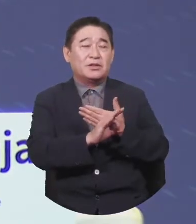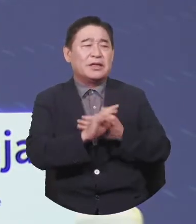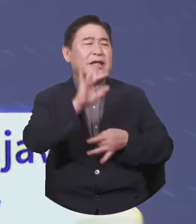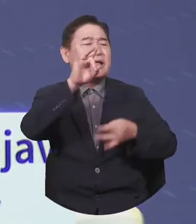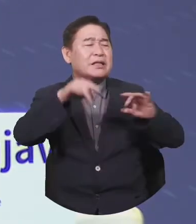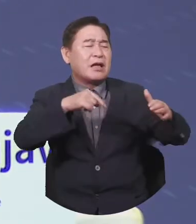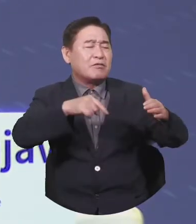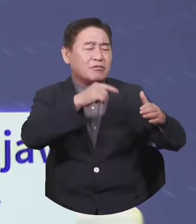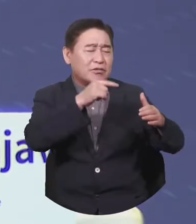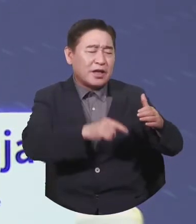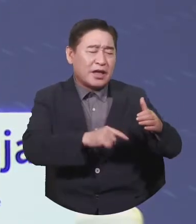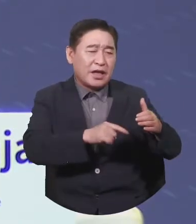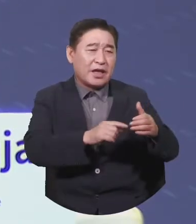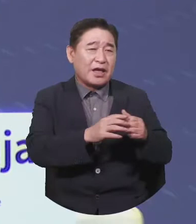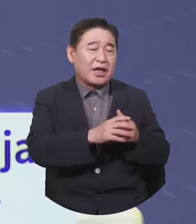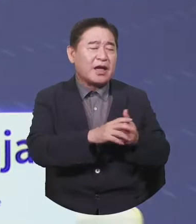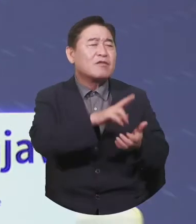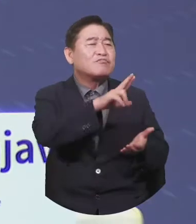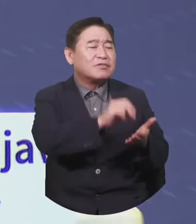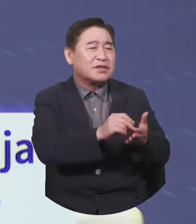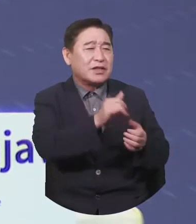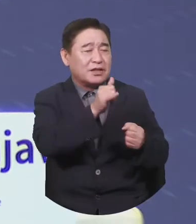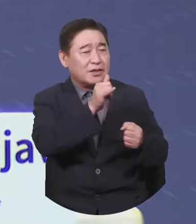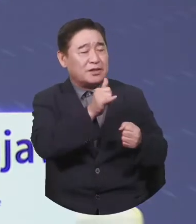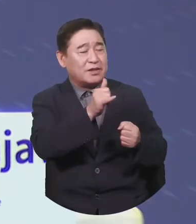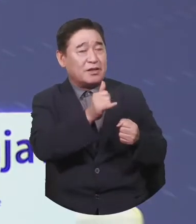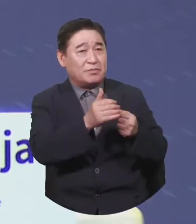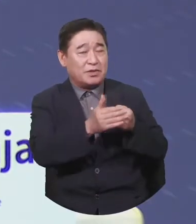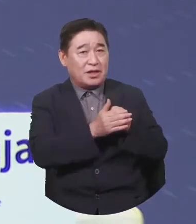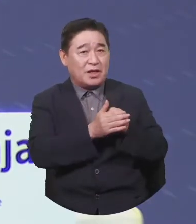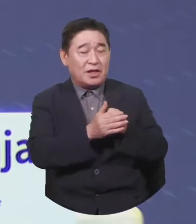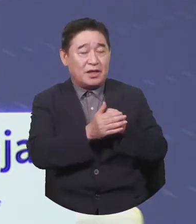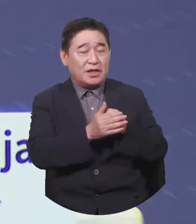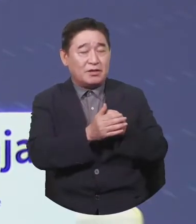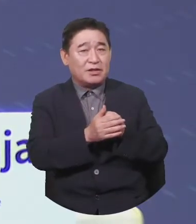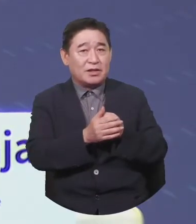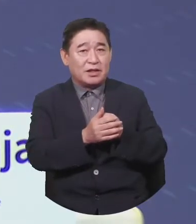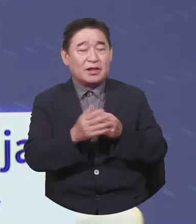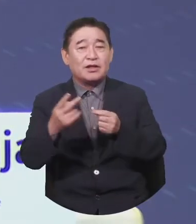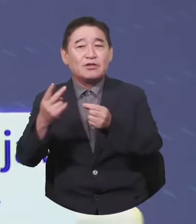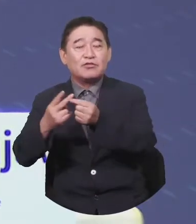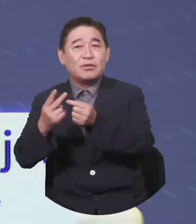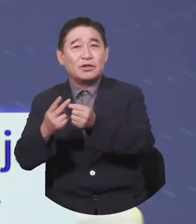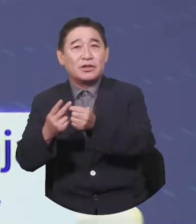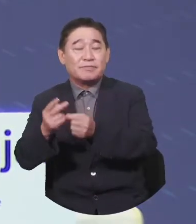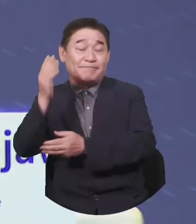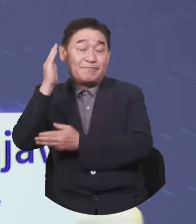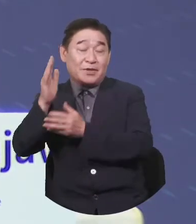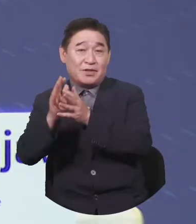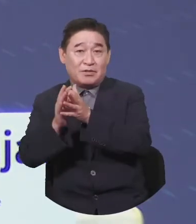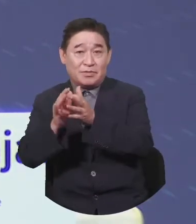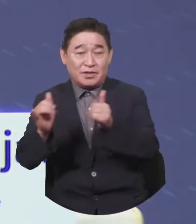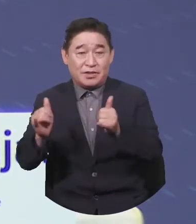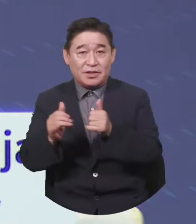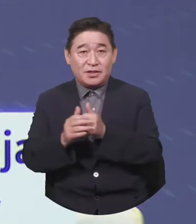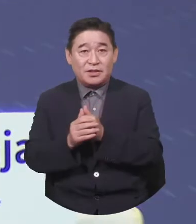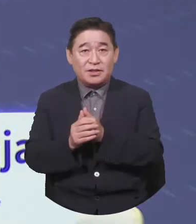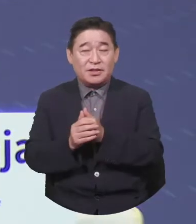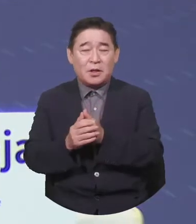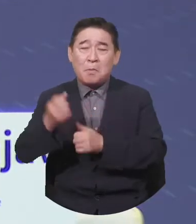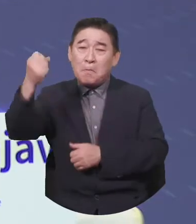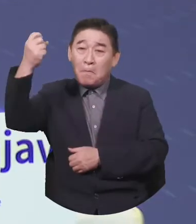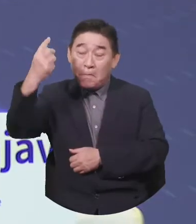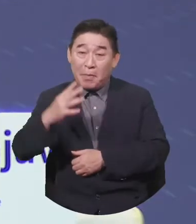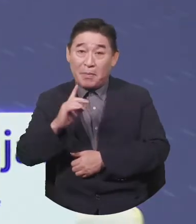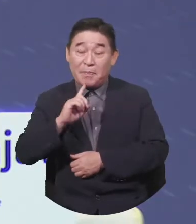enabler, as many speakers also commented, the